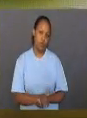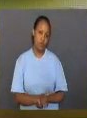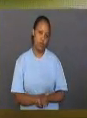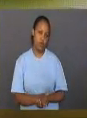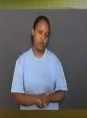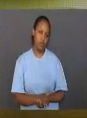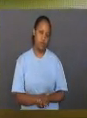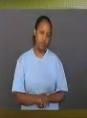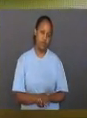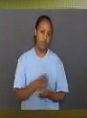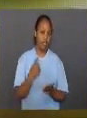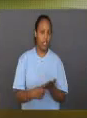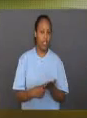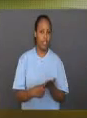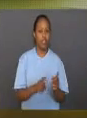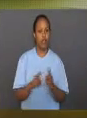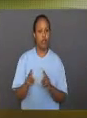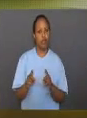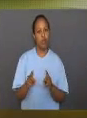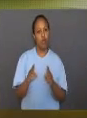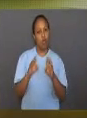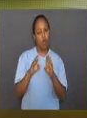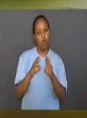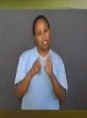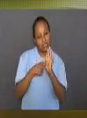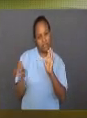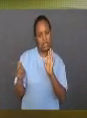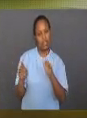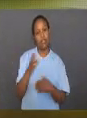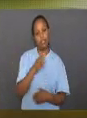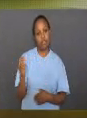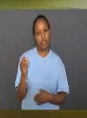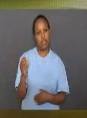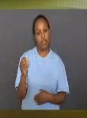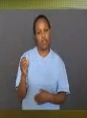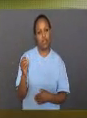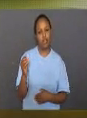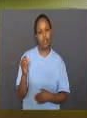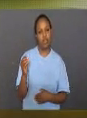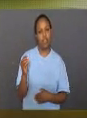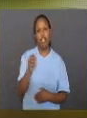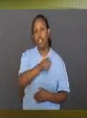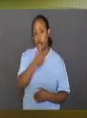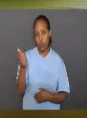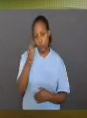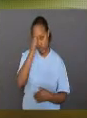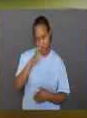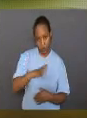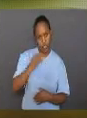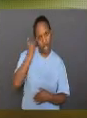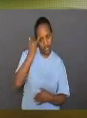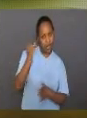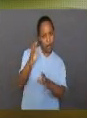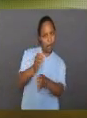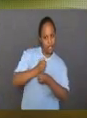It involves being open-minded and accepting of other people's